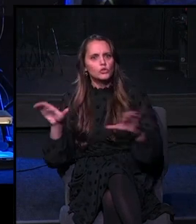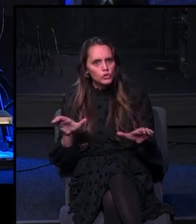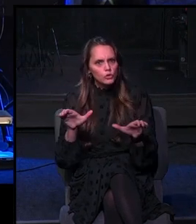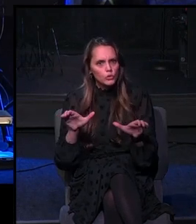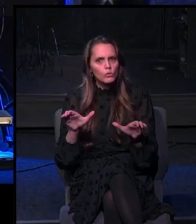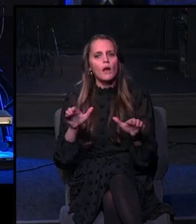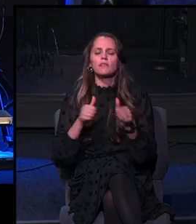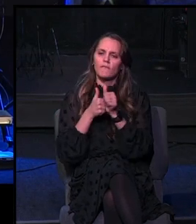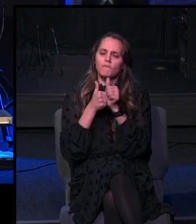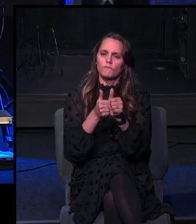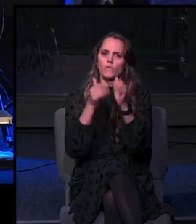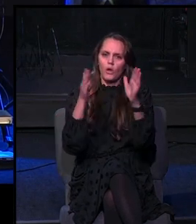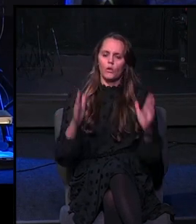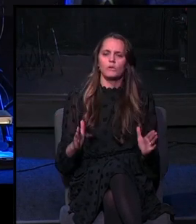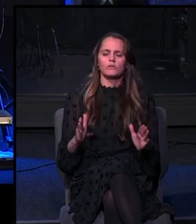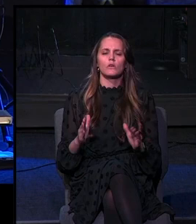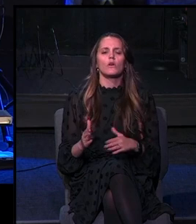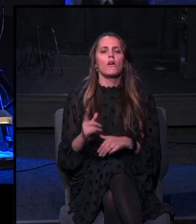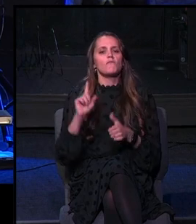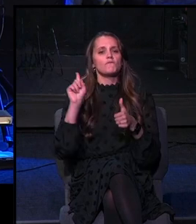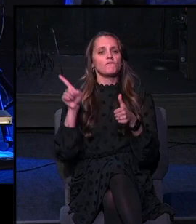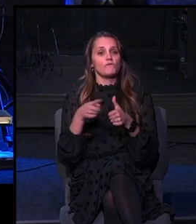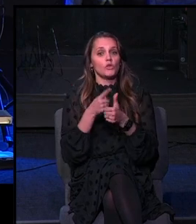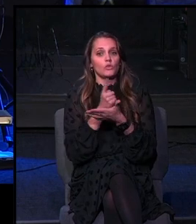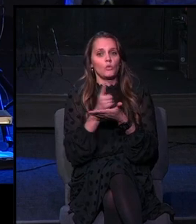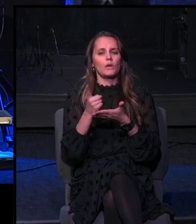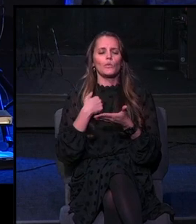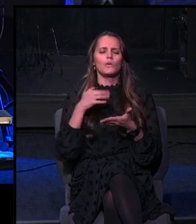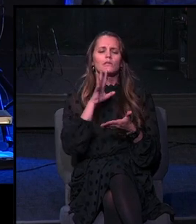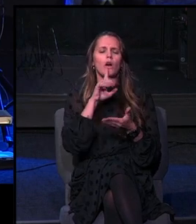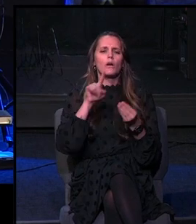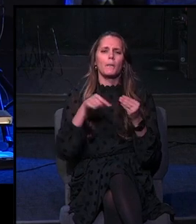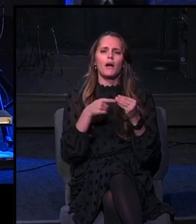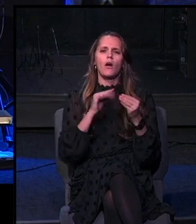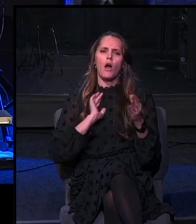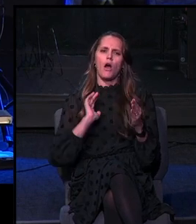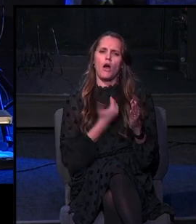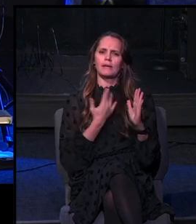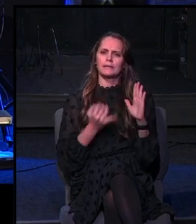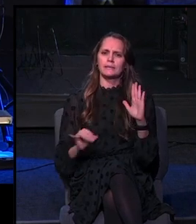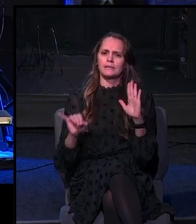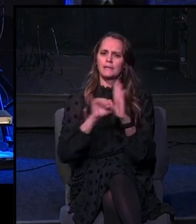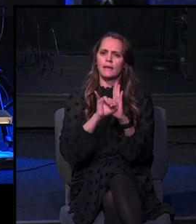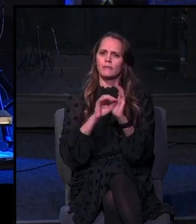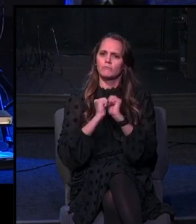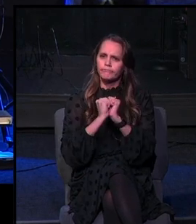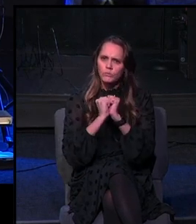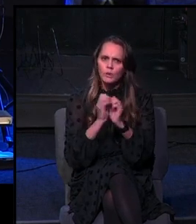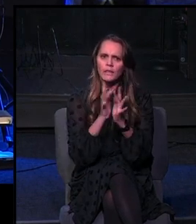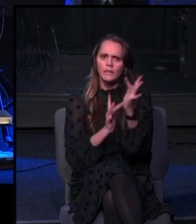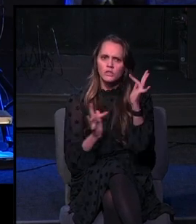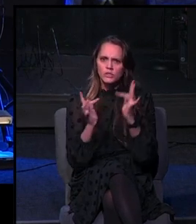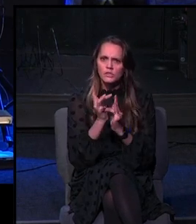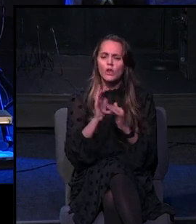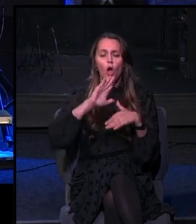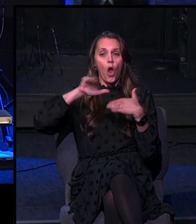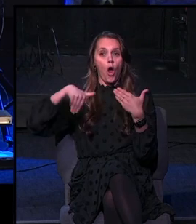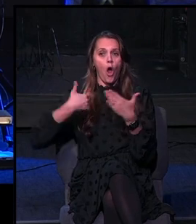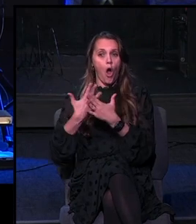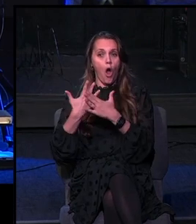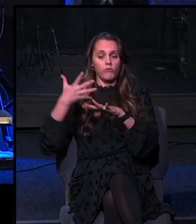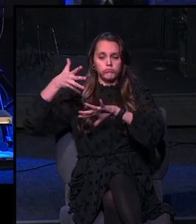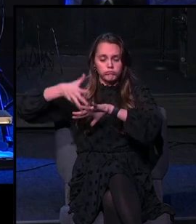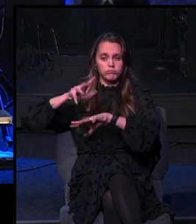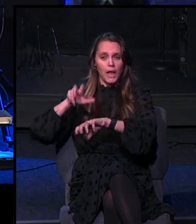that we talked about this was all about our identity in Jesus, that every one of these acres are designed to point us and attach us to